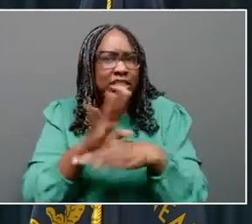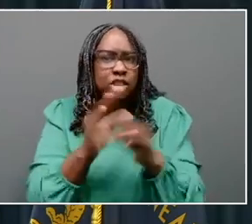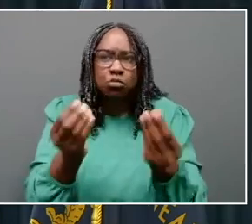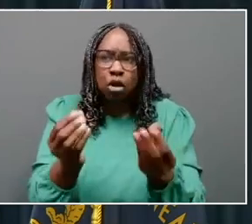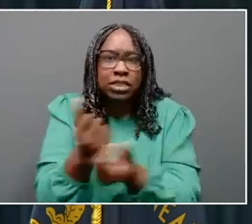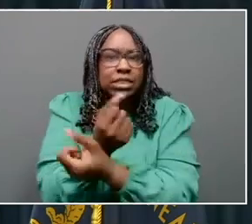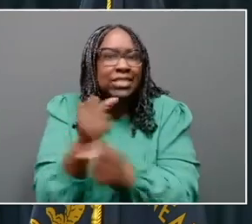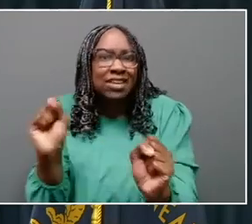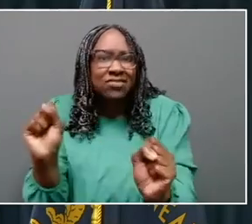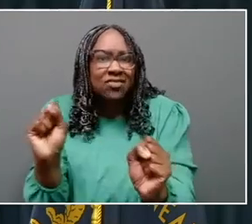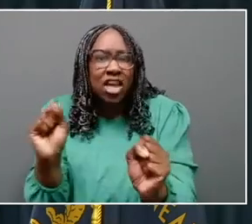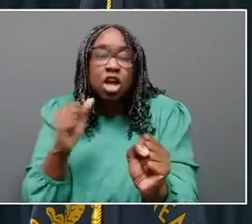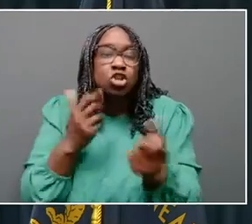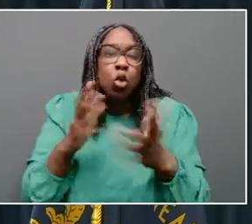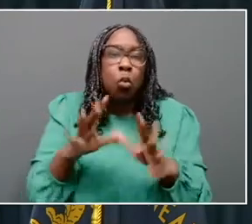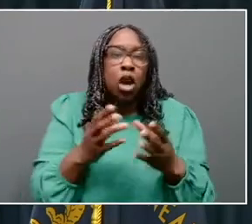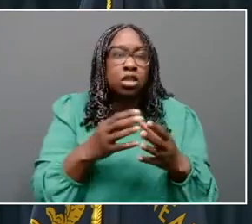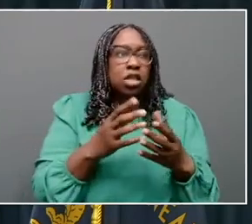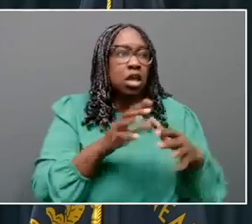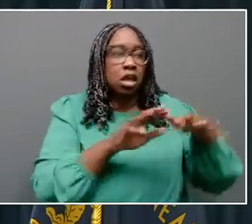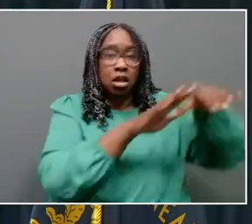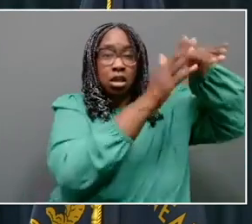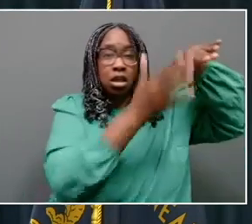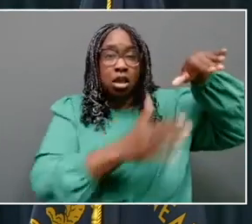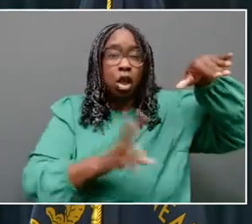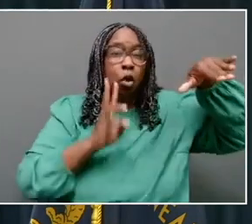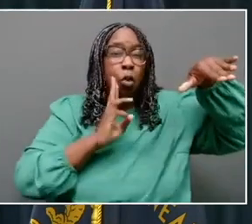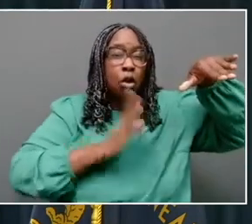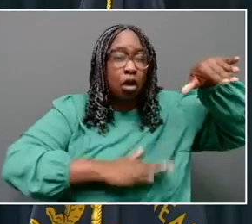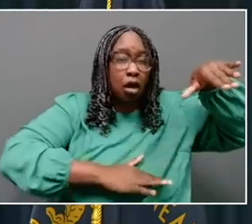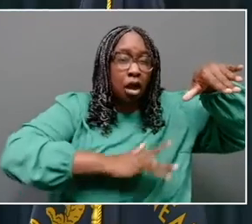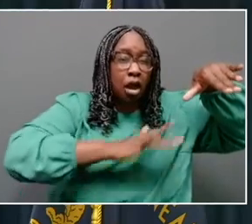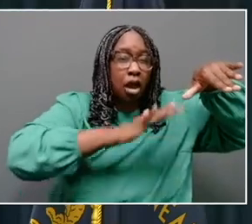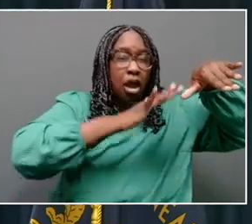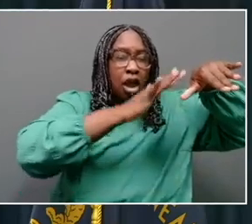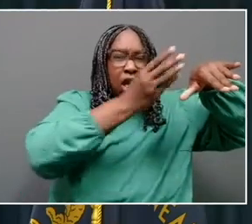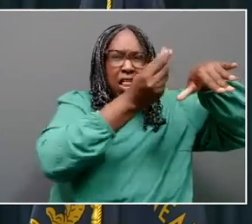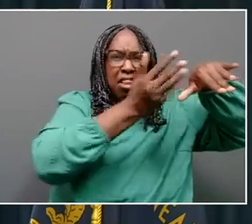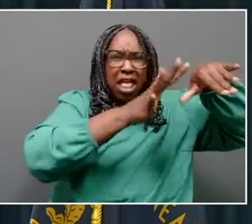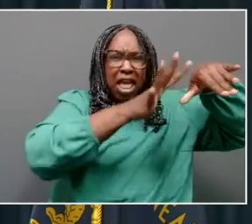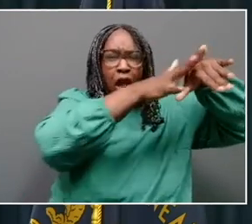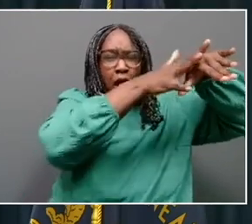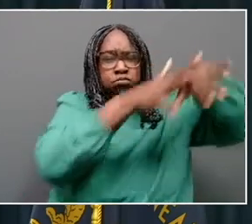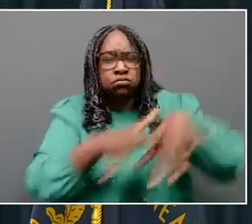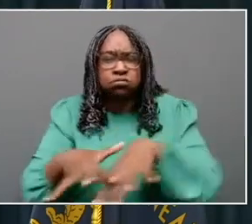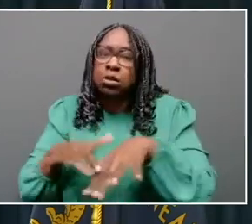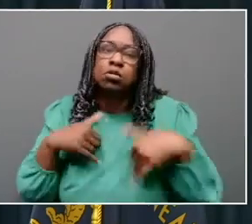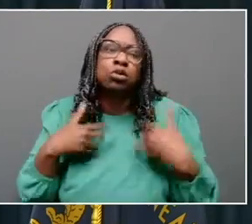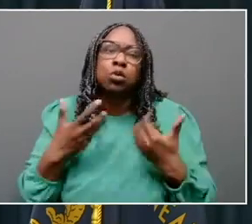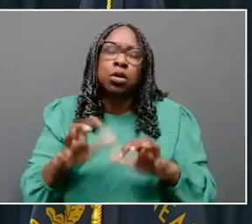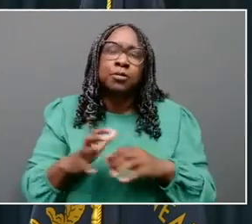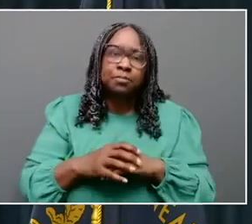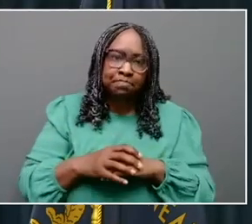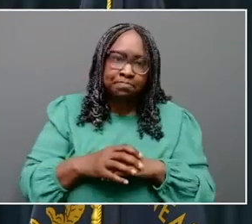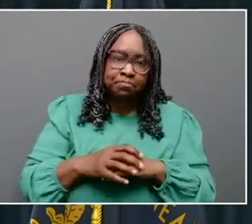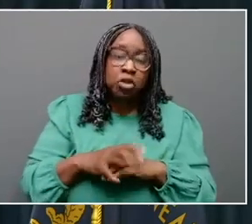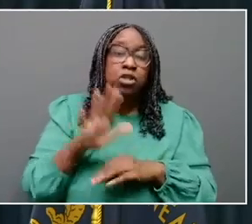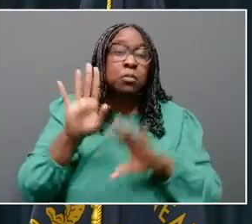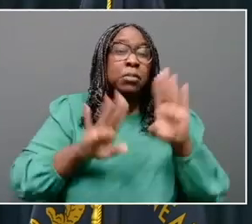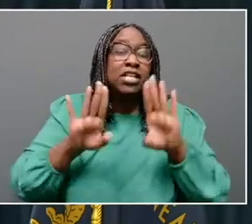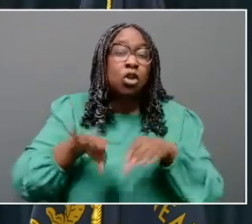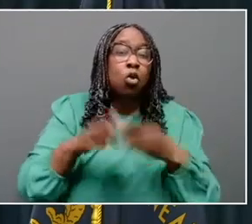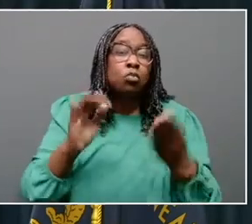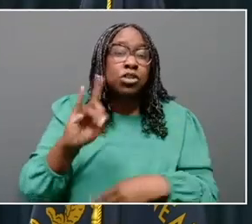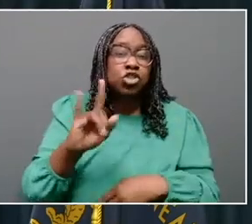of landslides. The site visit for interested contractors will be July the 13th. Bids will be open July the 28th. This